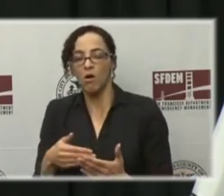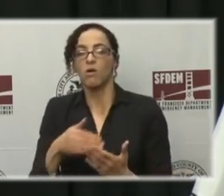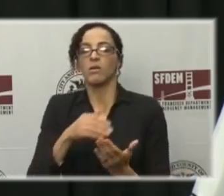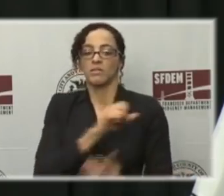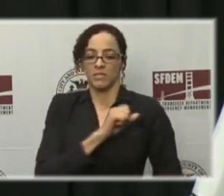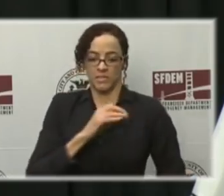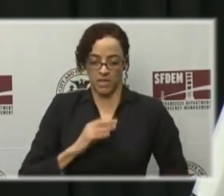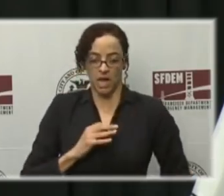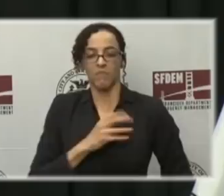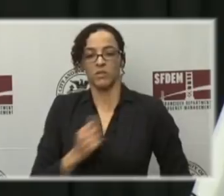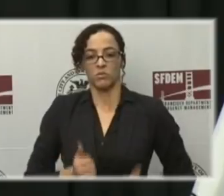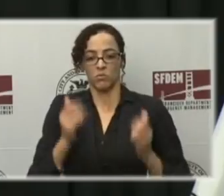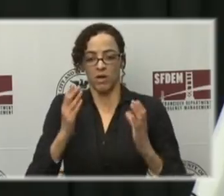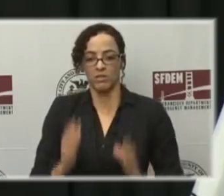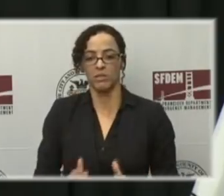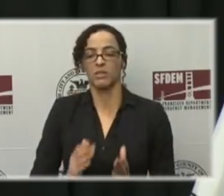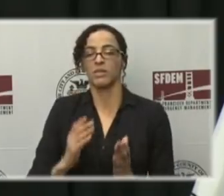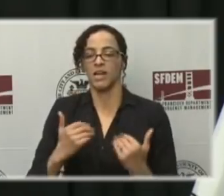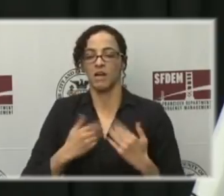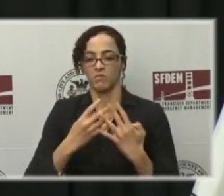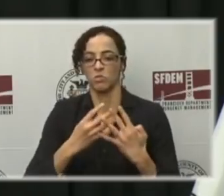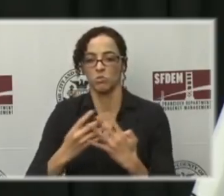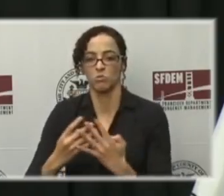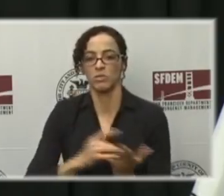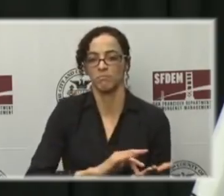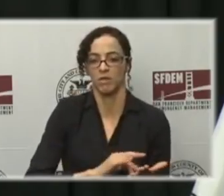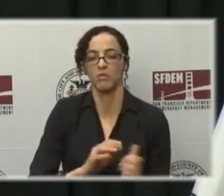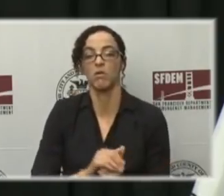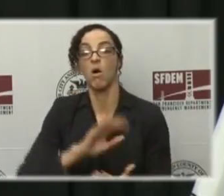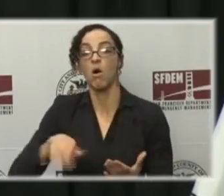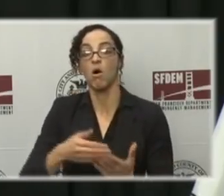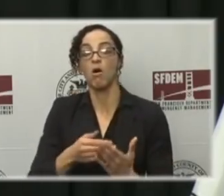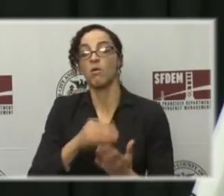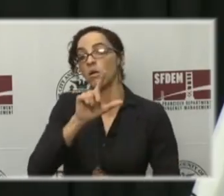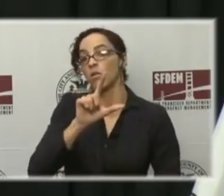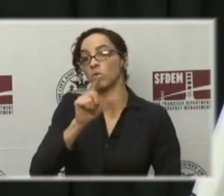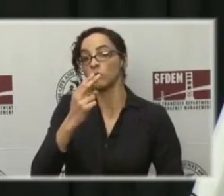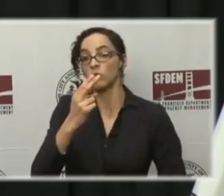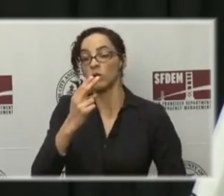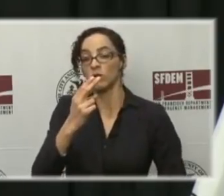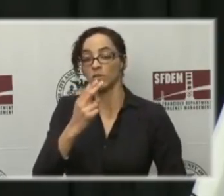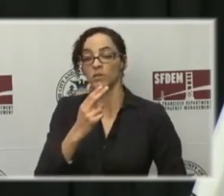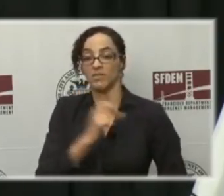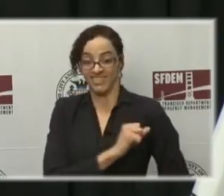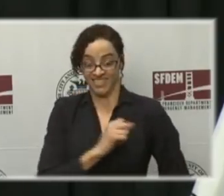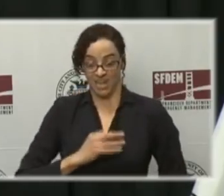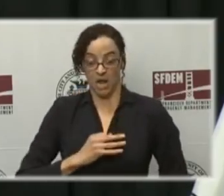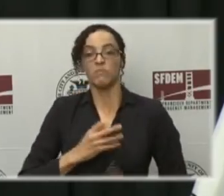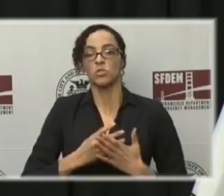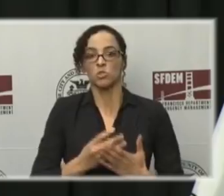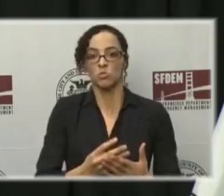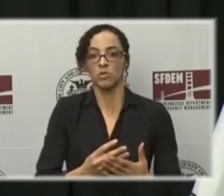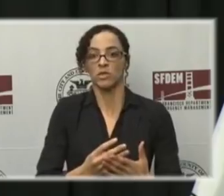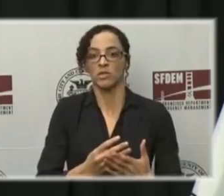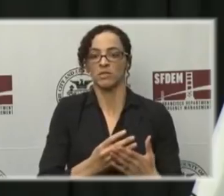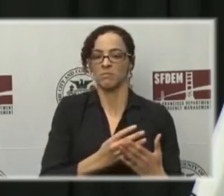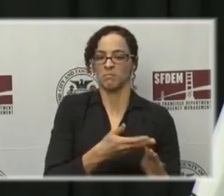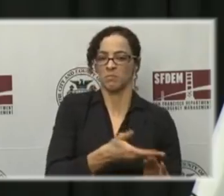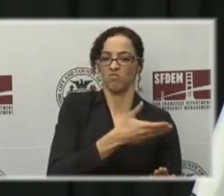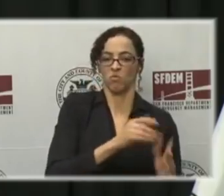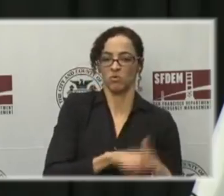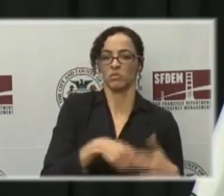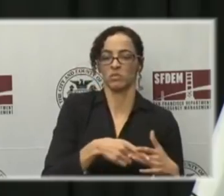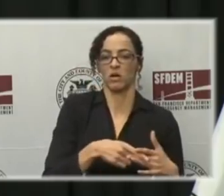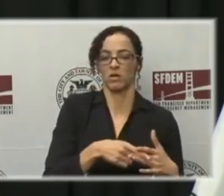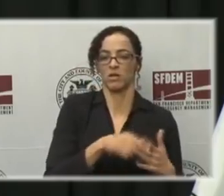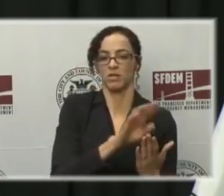screened. All Laguna Honda staff are screened at the start of each shift. In addition, Laguna Honda is setting